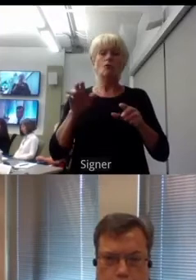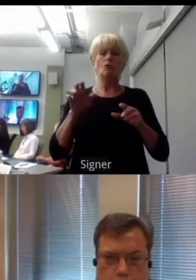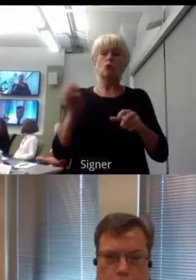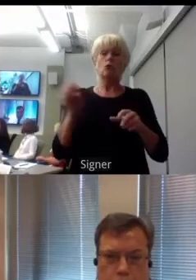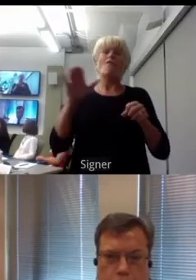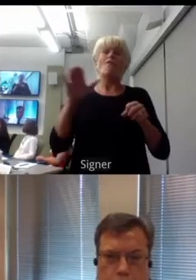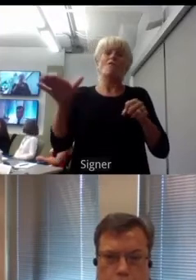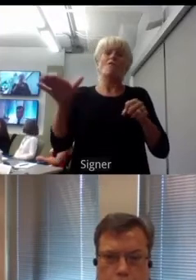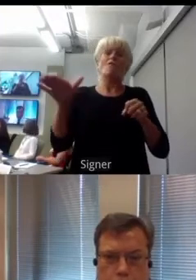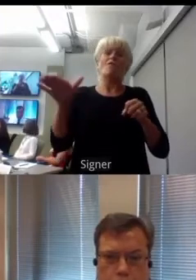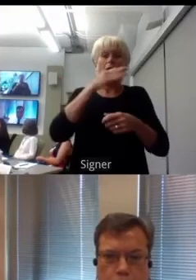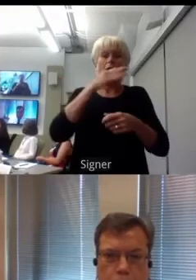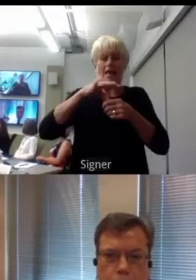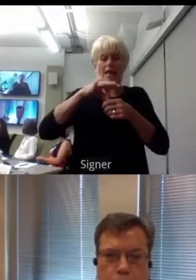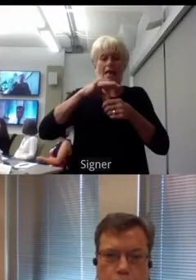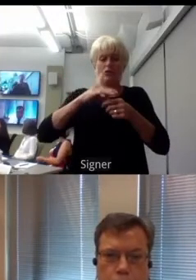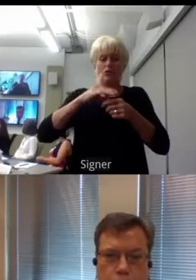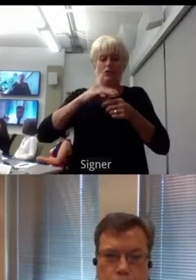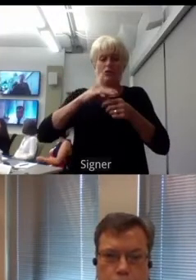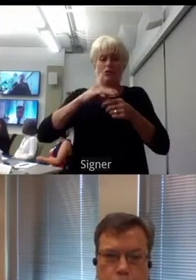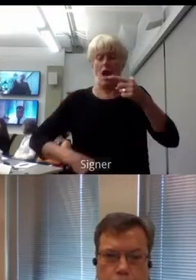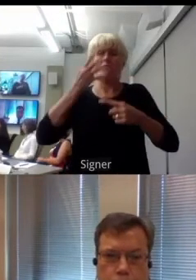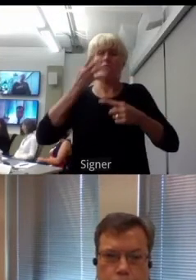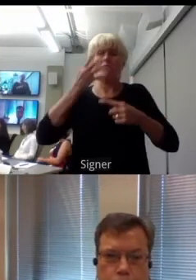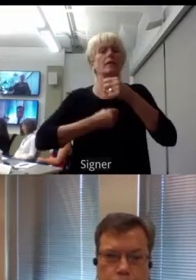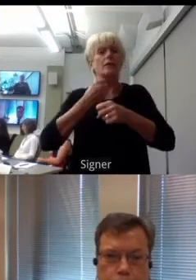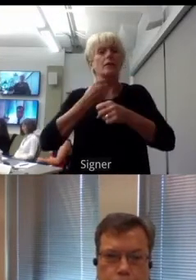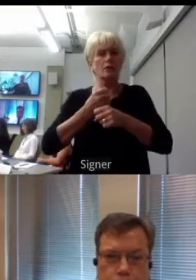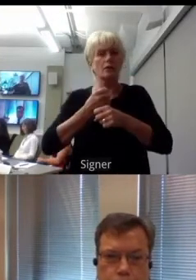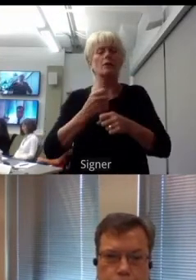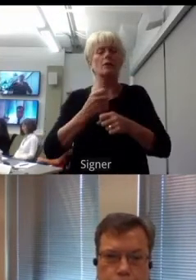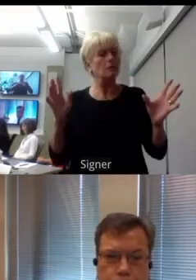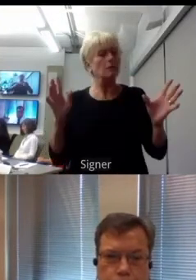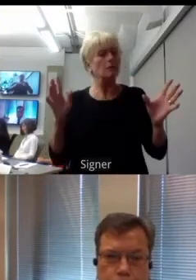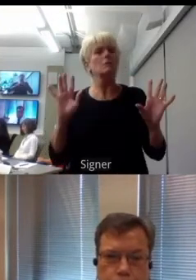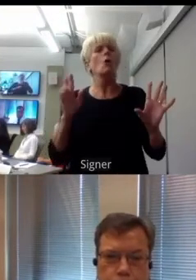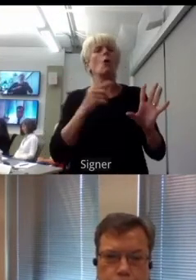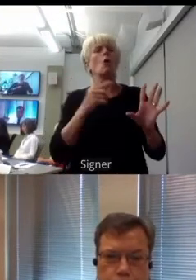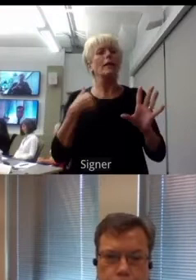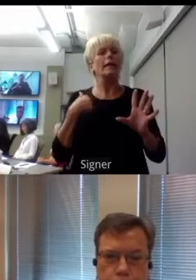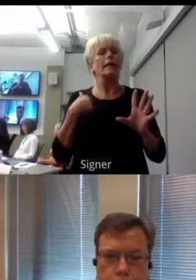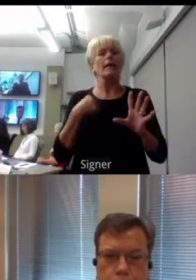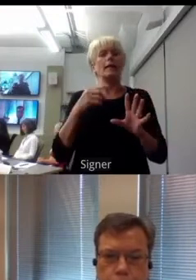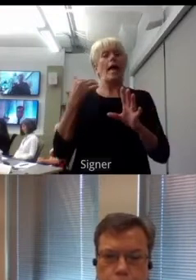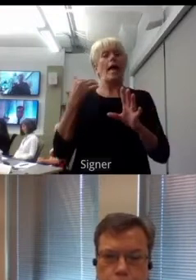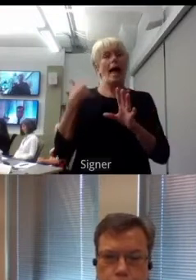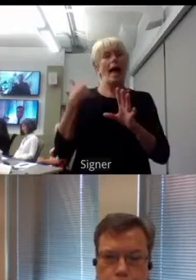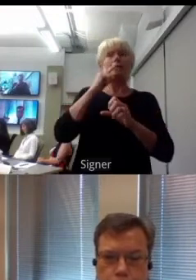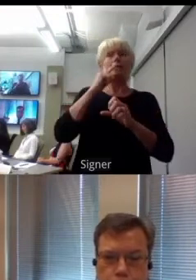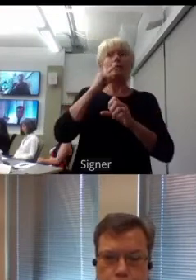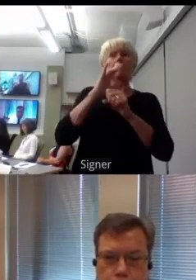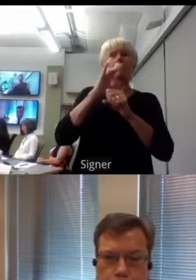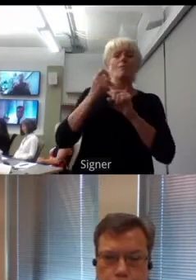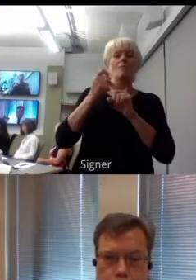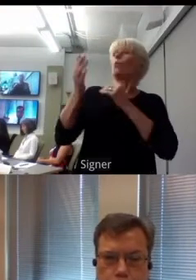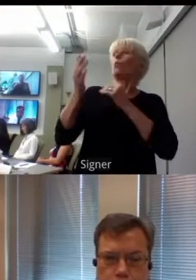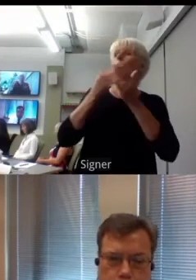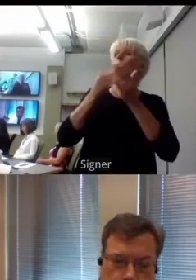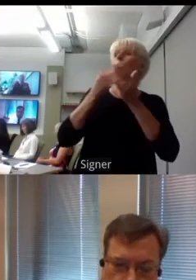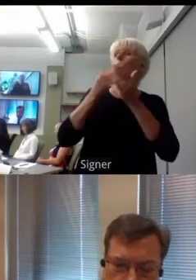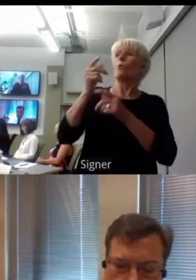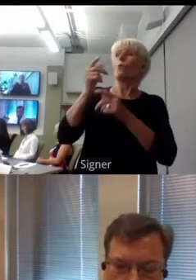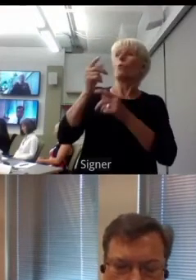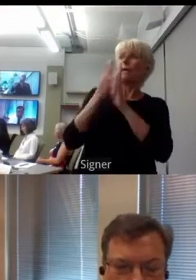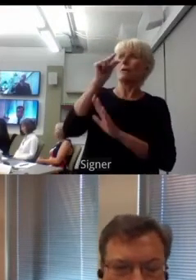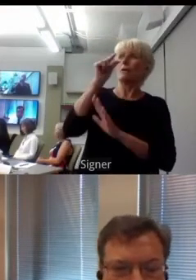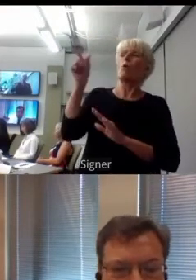legislation to commit whoever won that election to do something after the election. But we just kept taking the next move, moving forward, despite